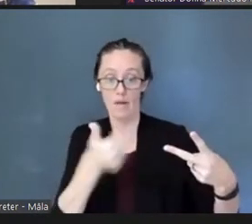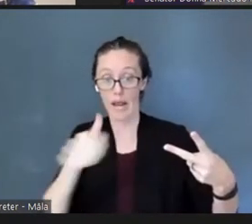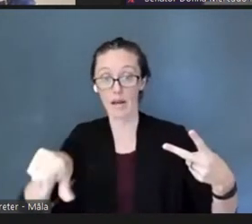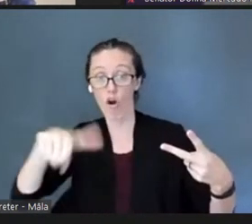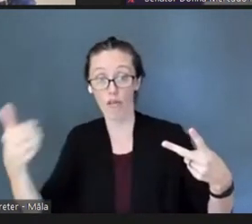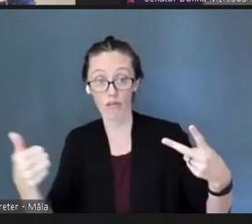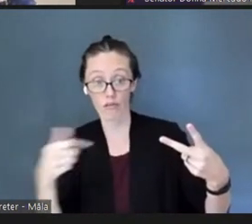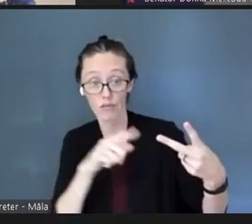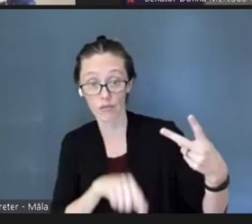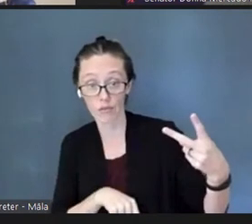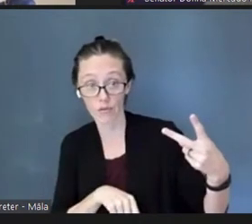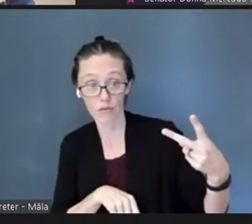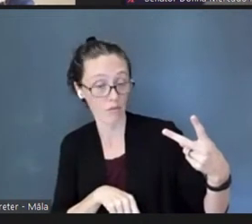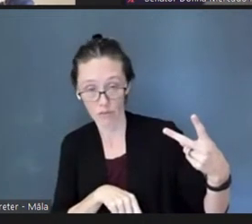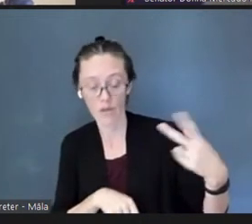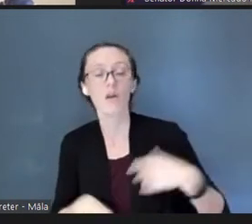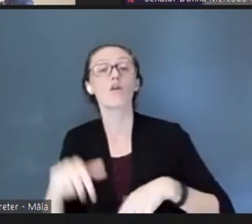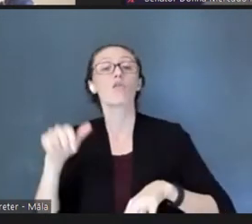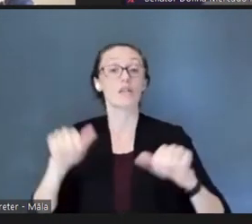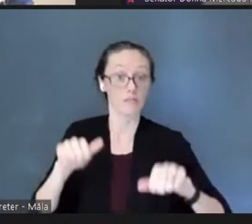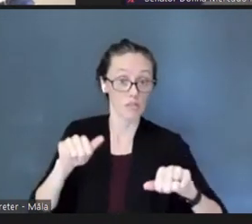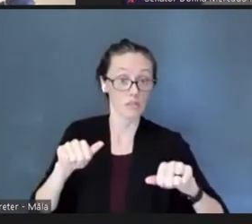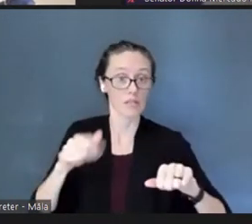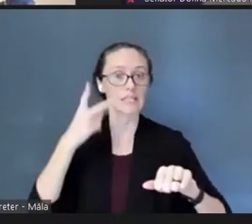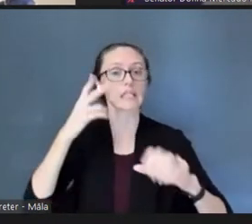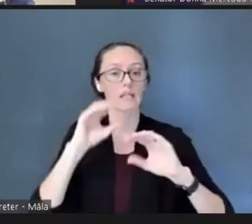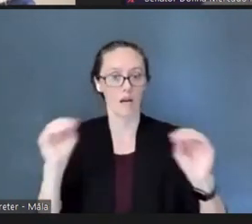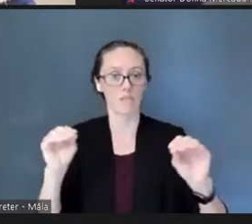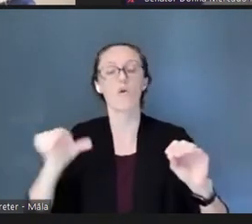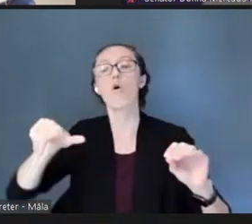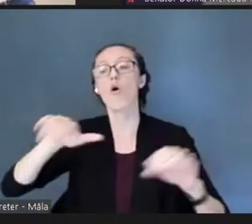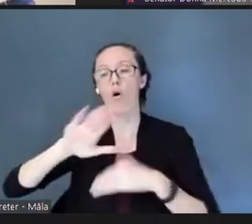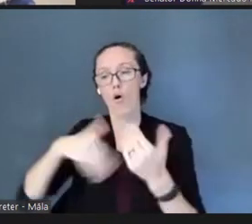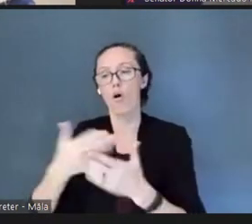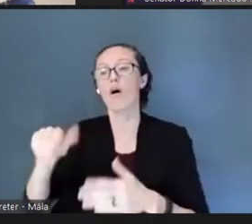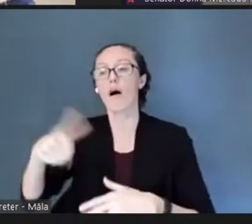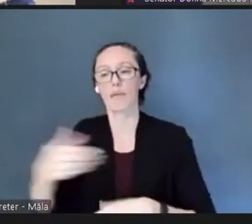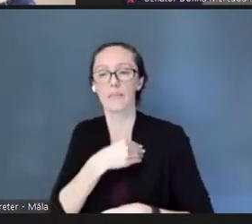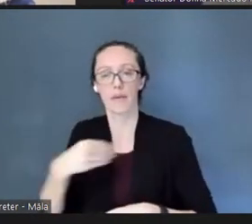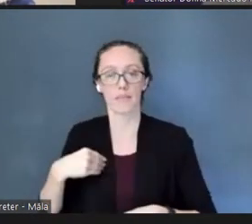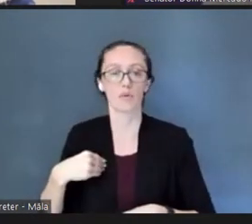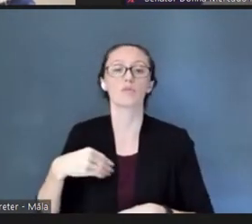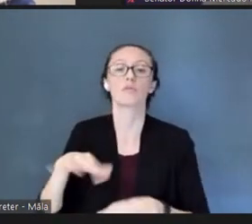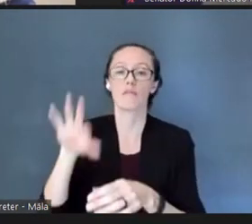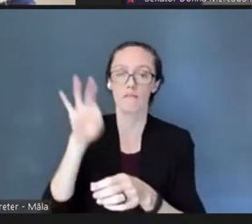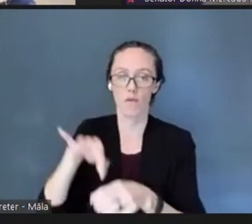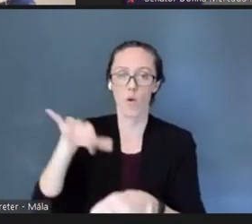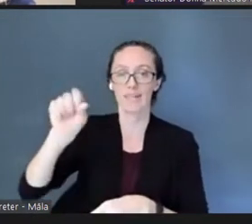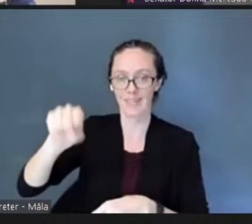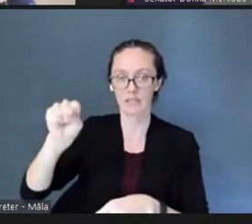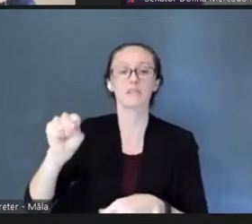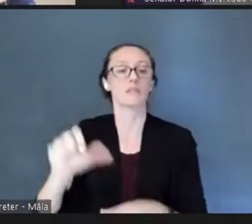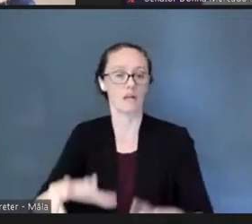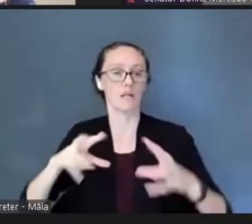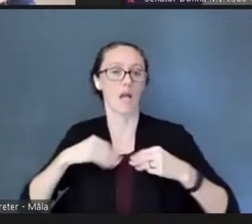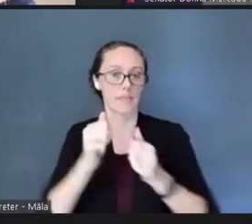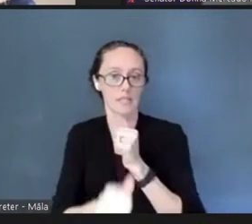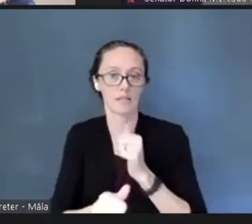Any reservations? Seeing none, Chair, all other members vote aye. Recommendation adopted. Okay, thank